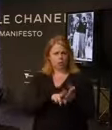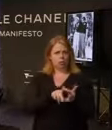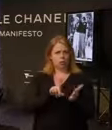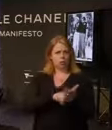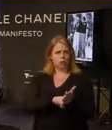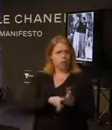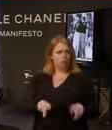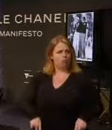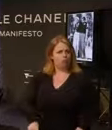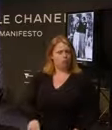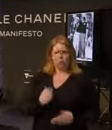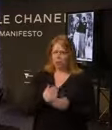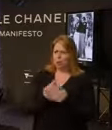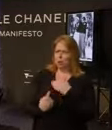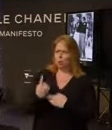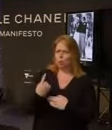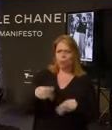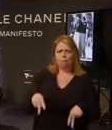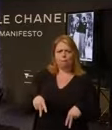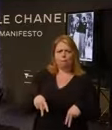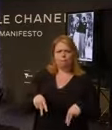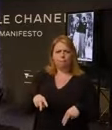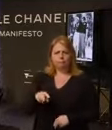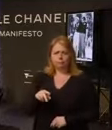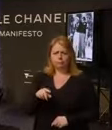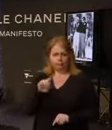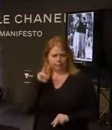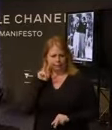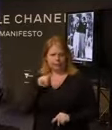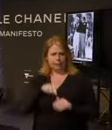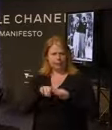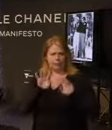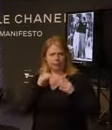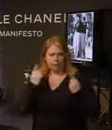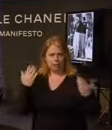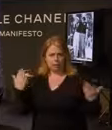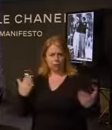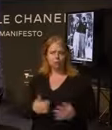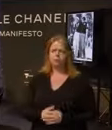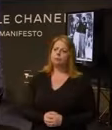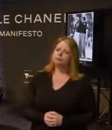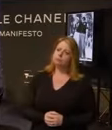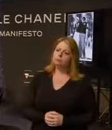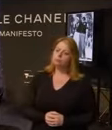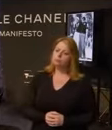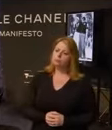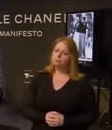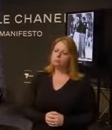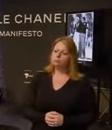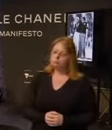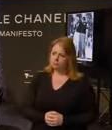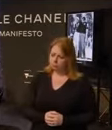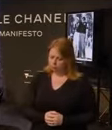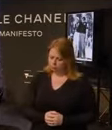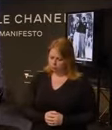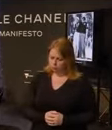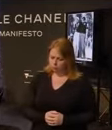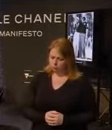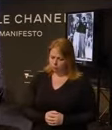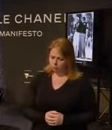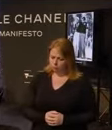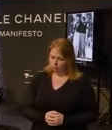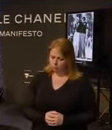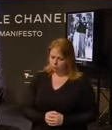there is only one pair, and I think it's representative of the collection. And maybe less day wear in this particular